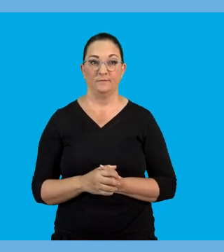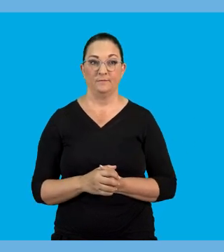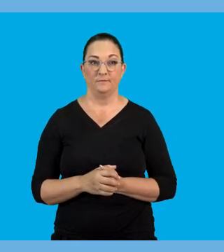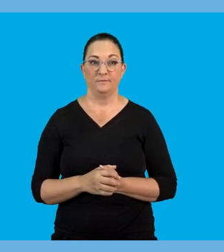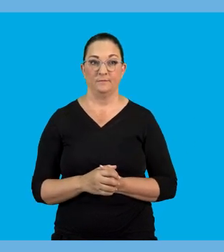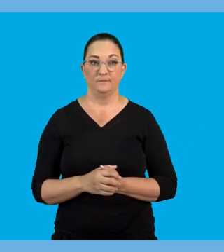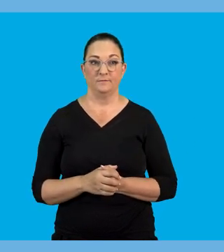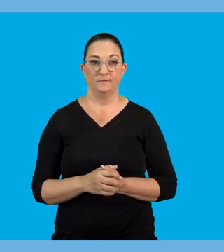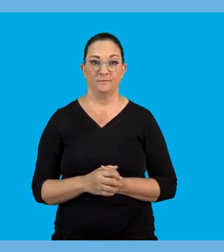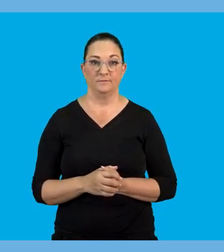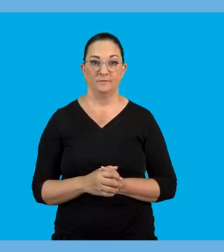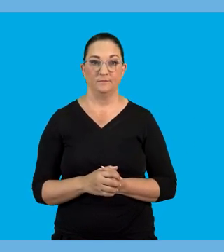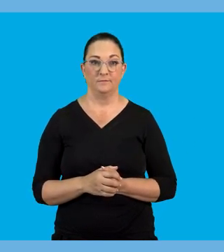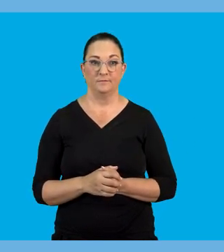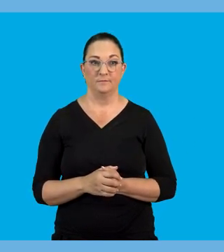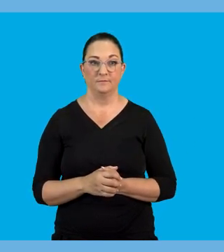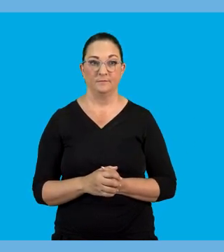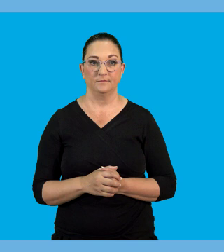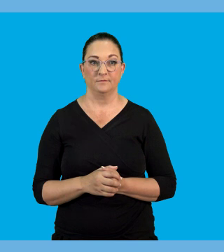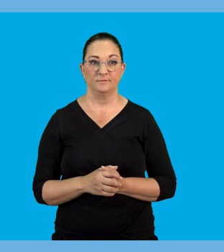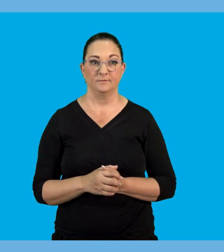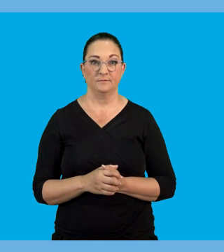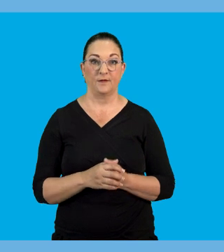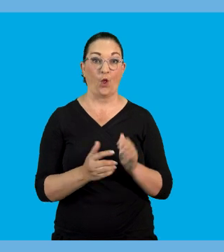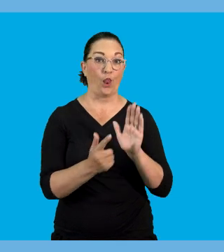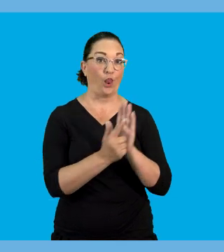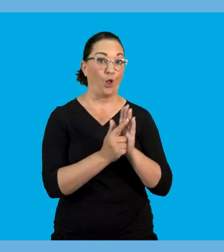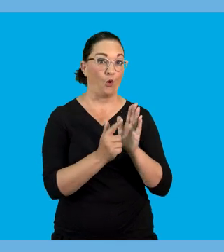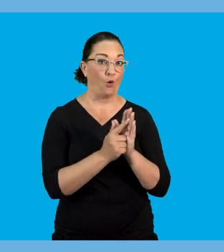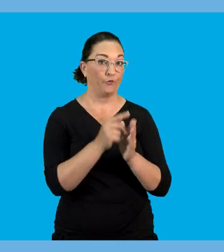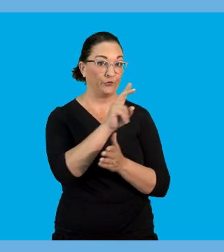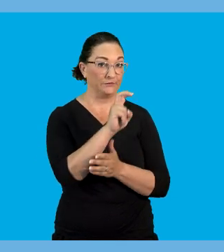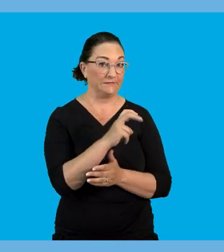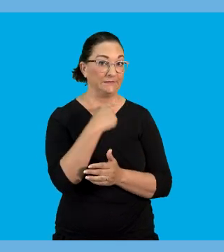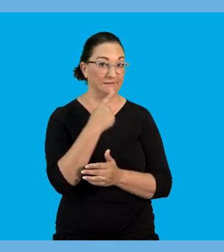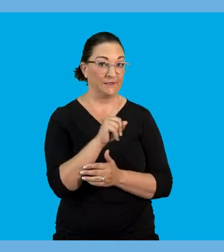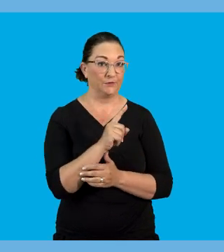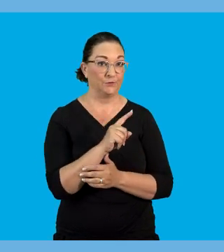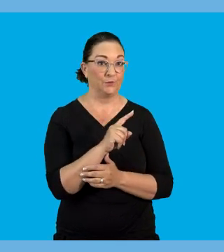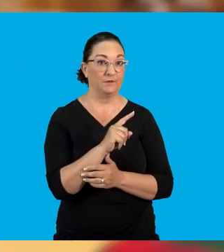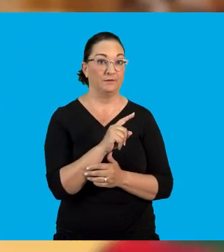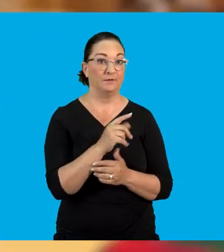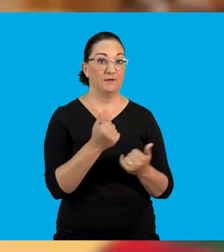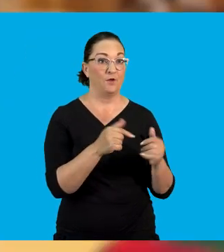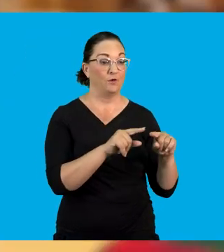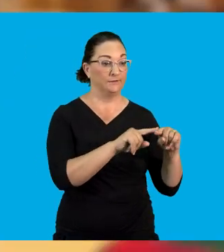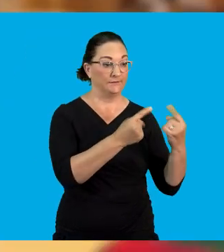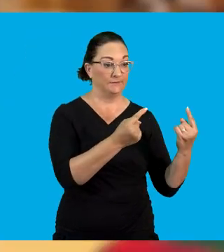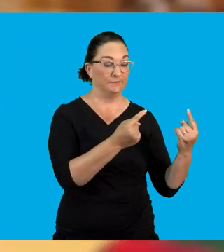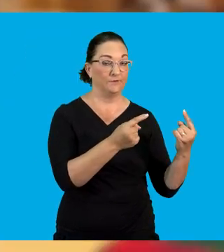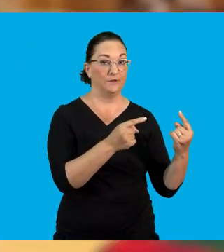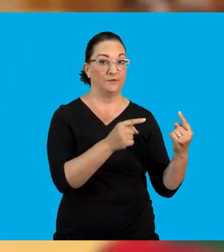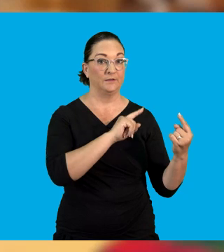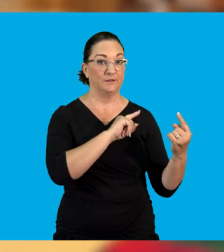because of the nature of the charges? According to the law of electric charge, it states that the like charges are going